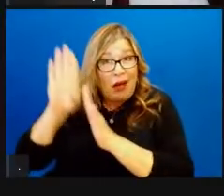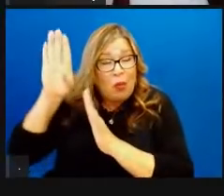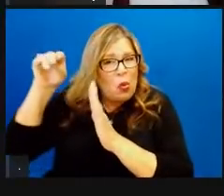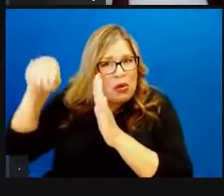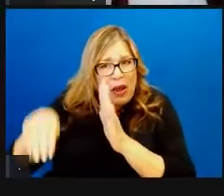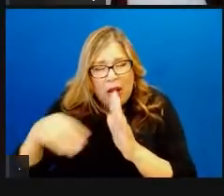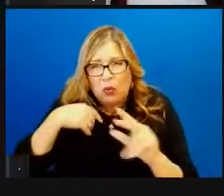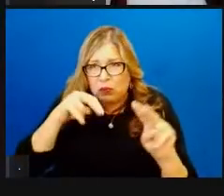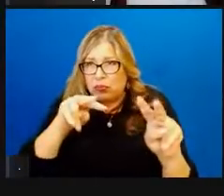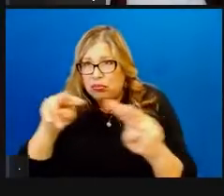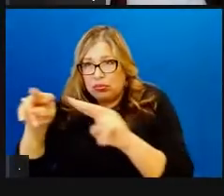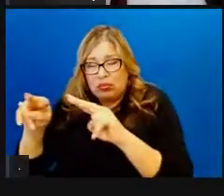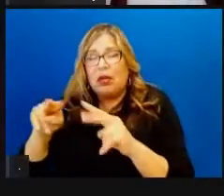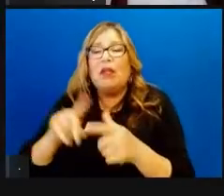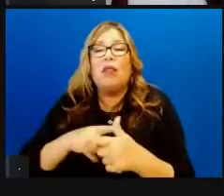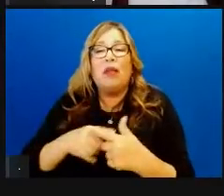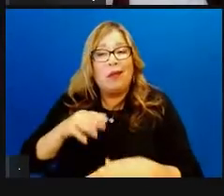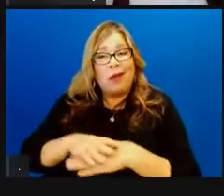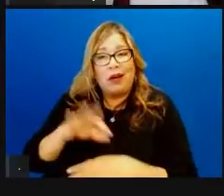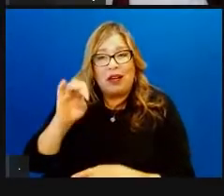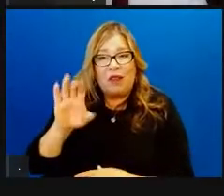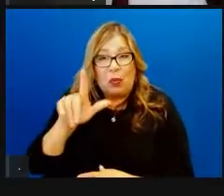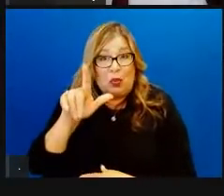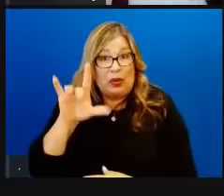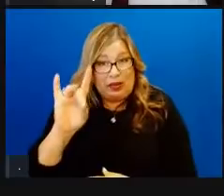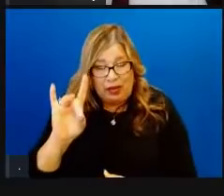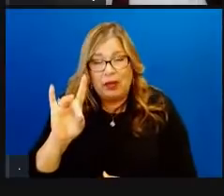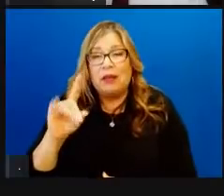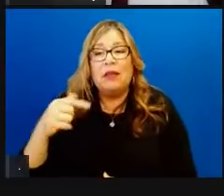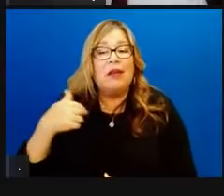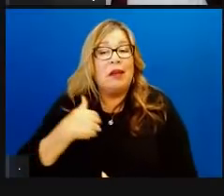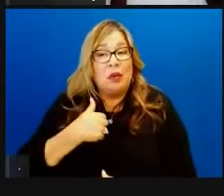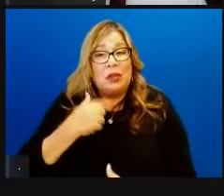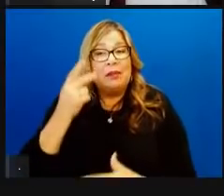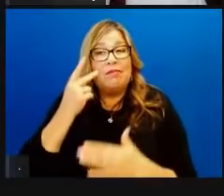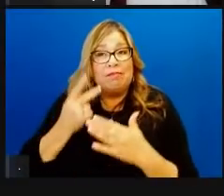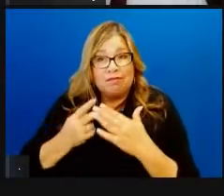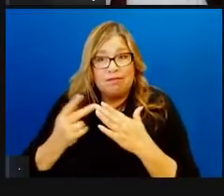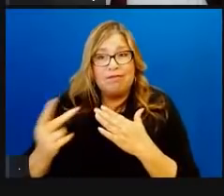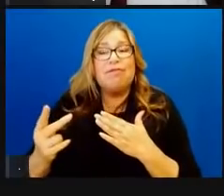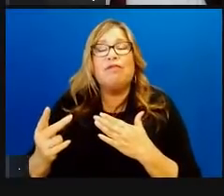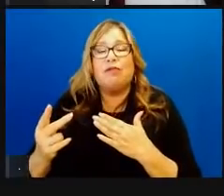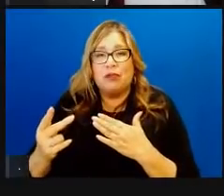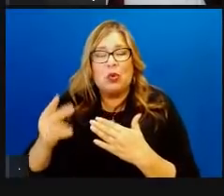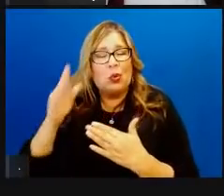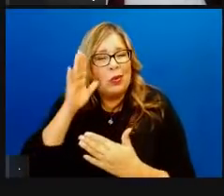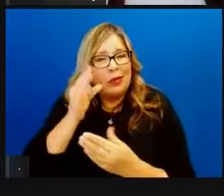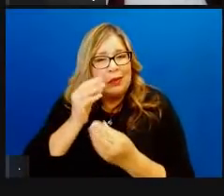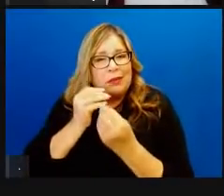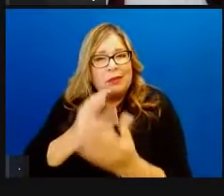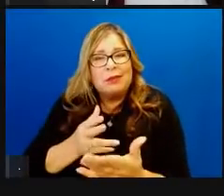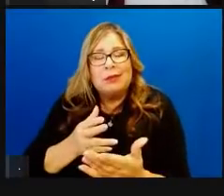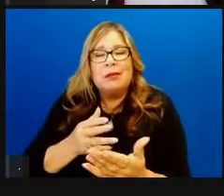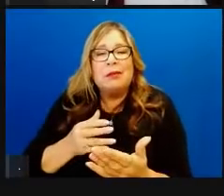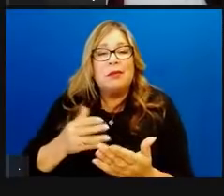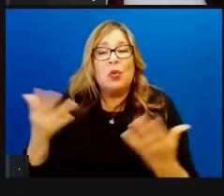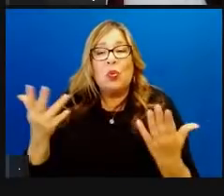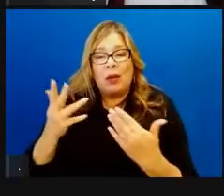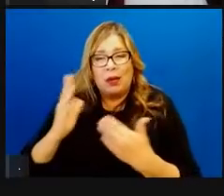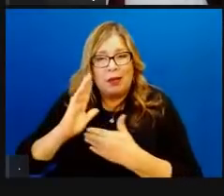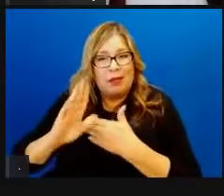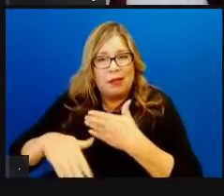that on February 28th, we anticipate being able to share what the